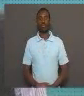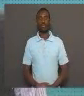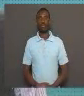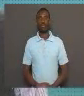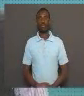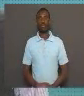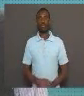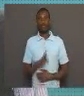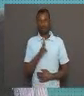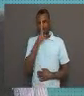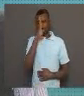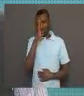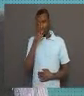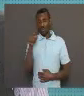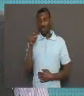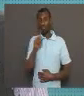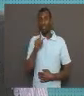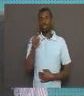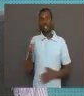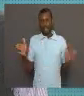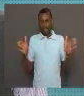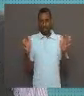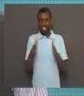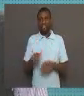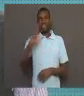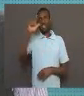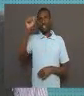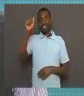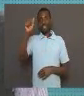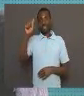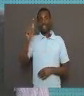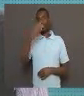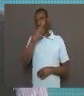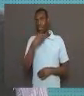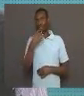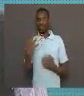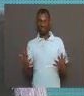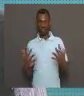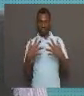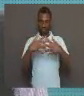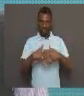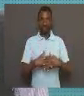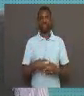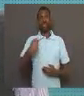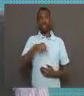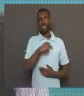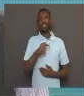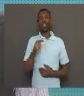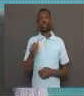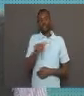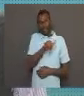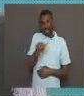To discover the specific latent heat of fusion, we can conduct a